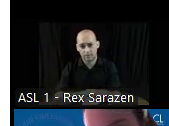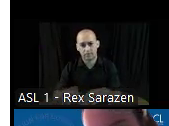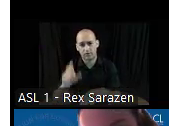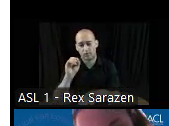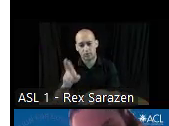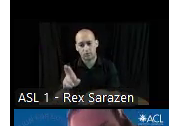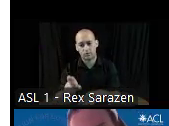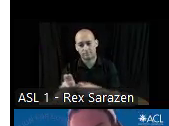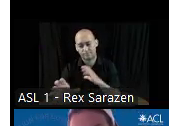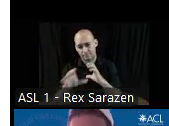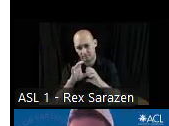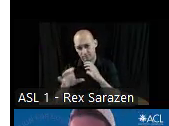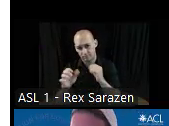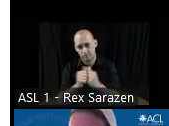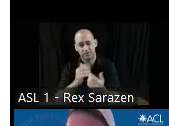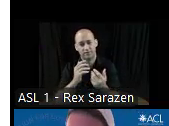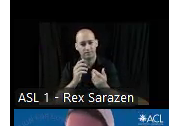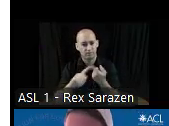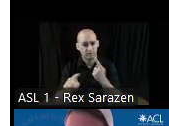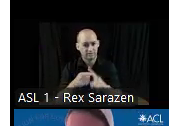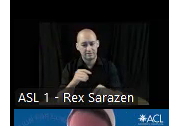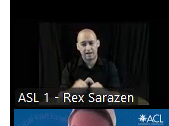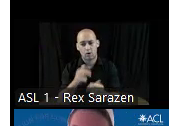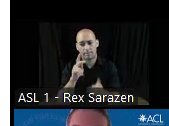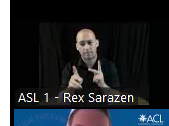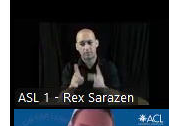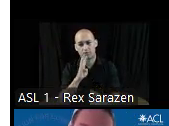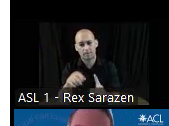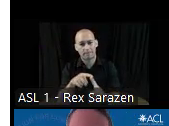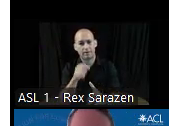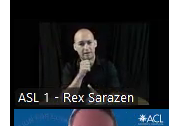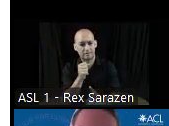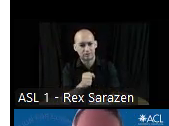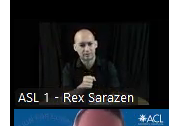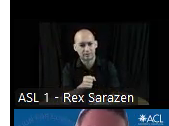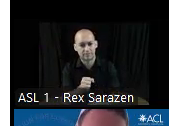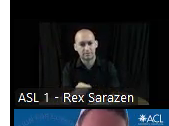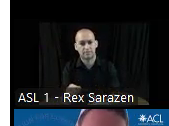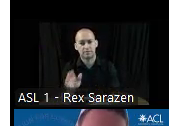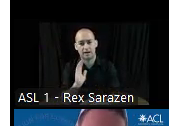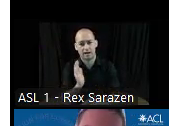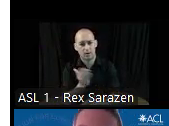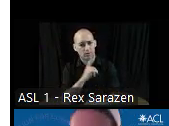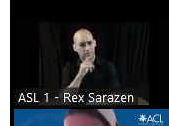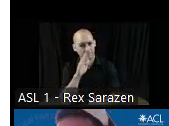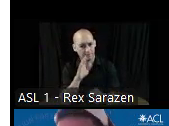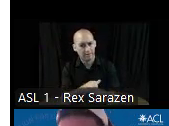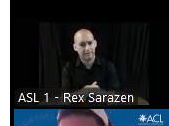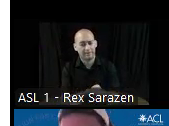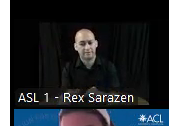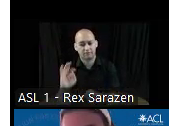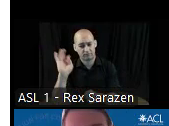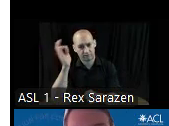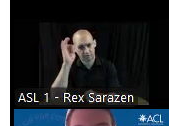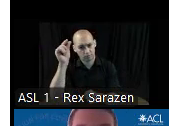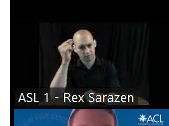in conversations with our friends about how folks talk about aging. And our commitment as the federal government